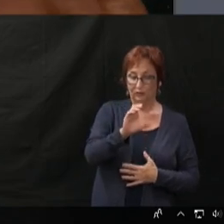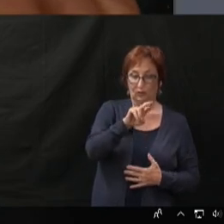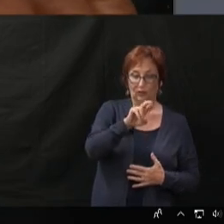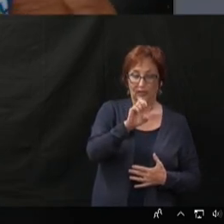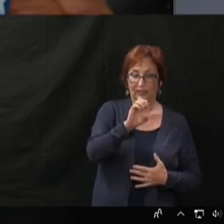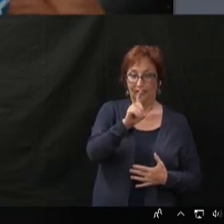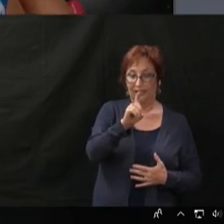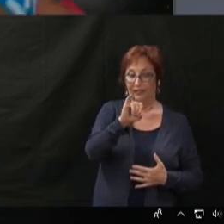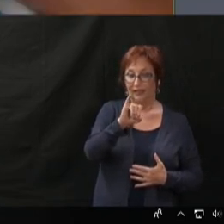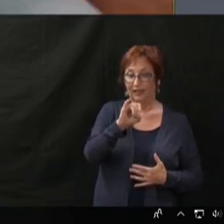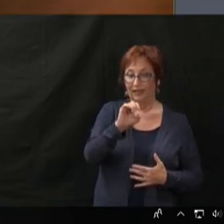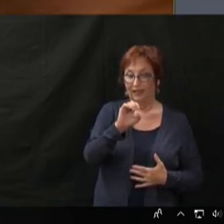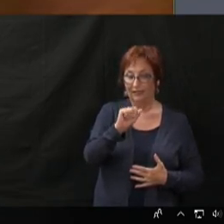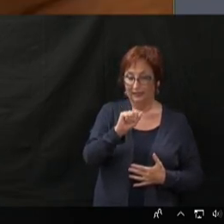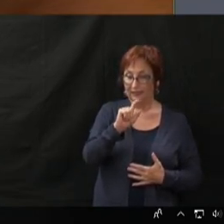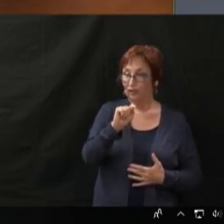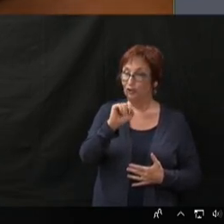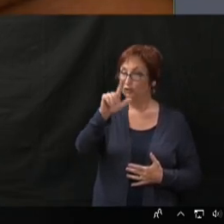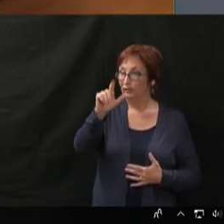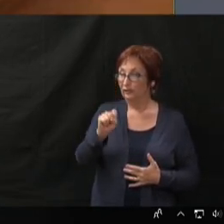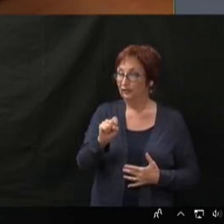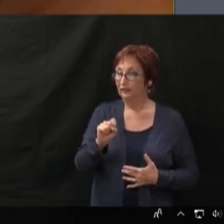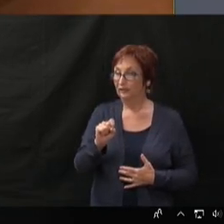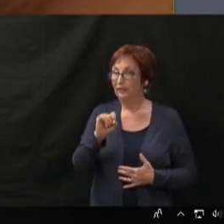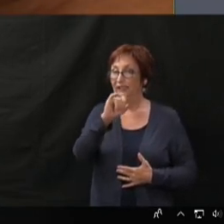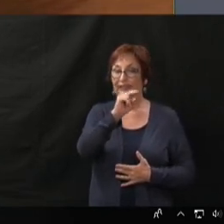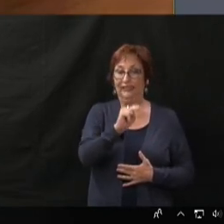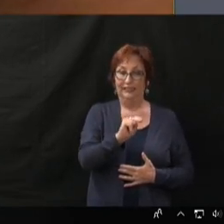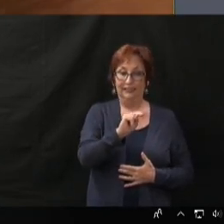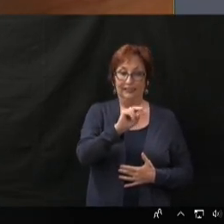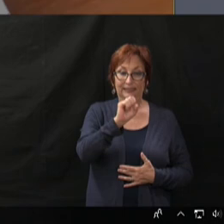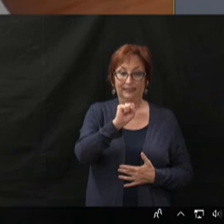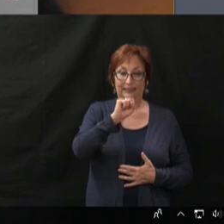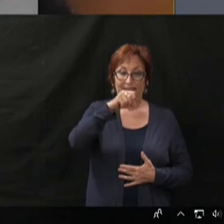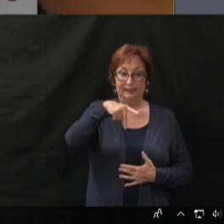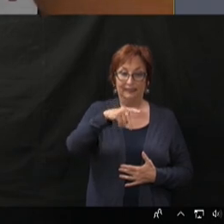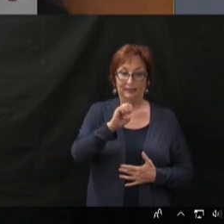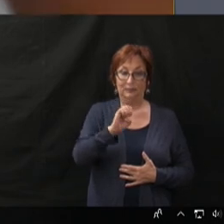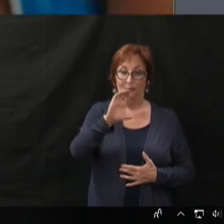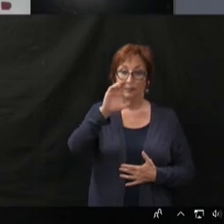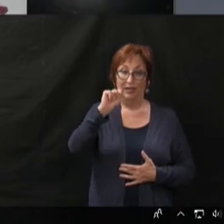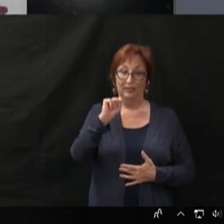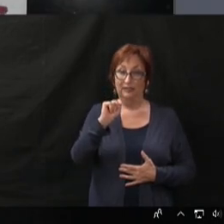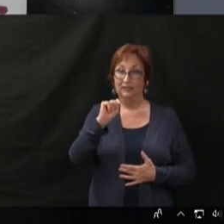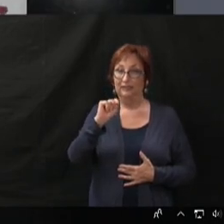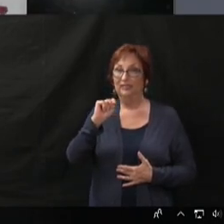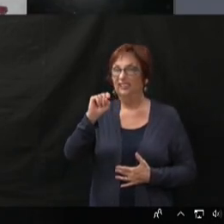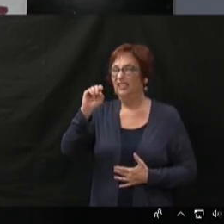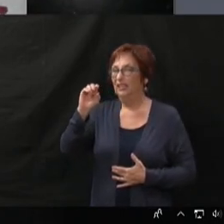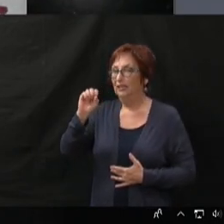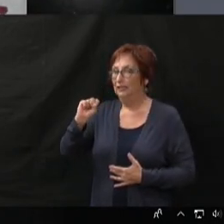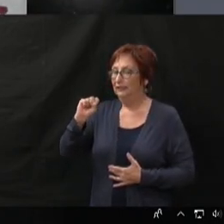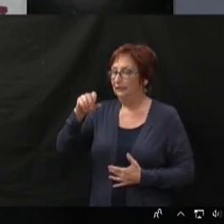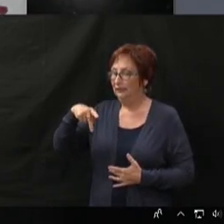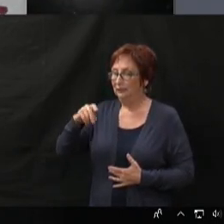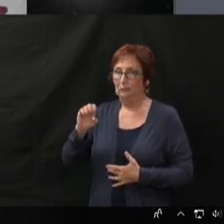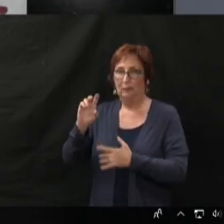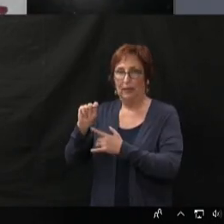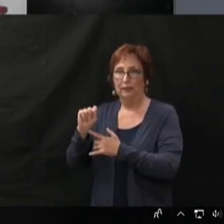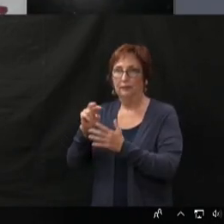credit. And spect would be one which means to see. Inspect, spectacles,